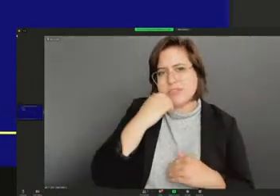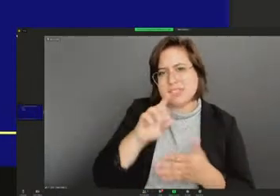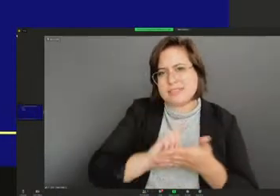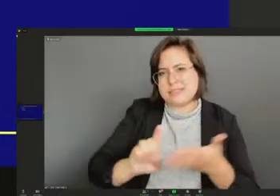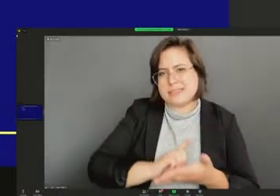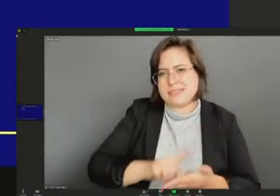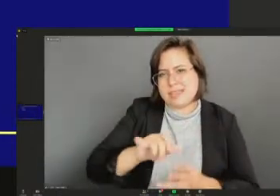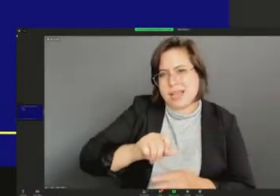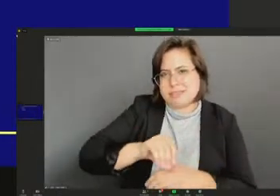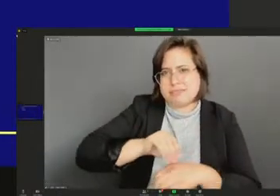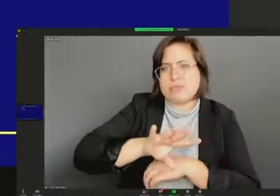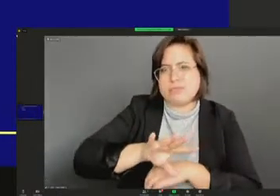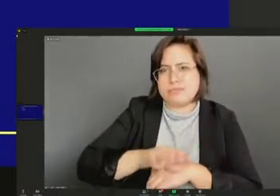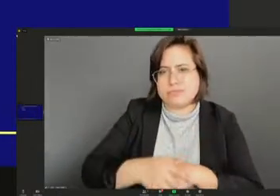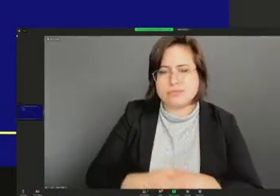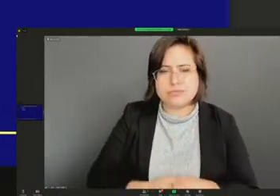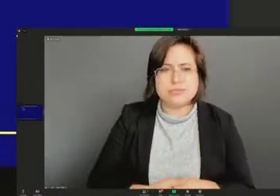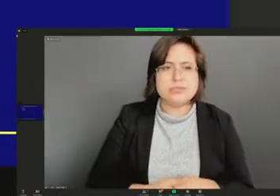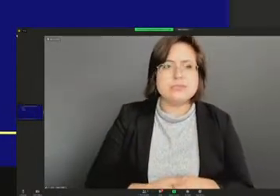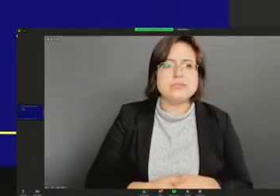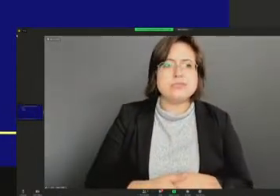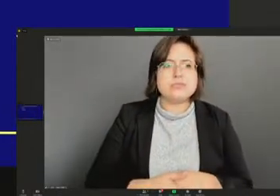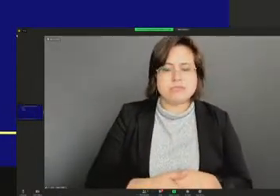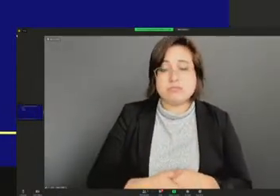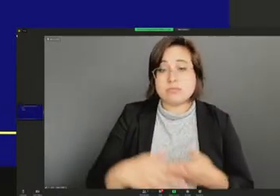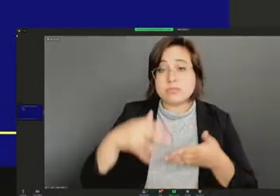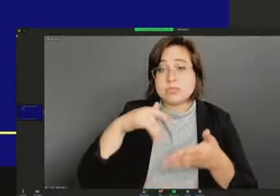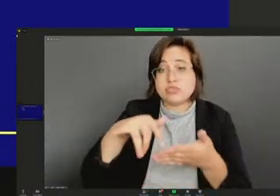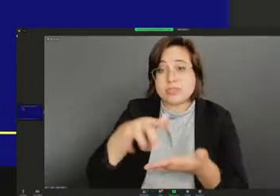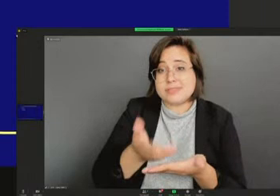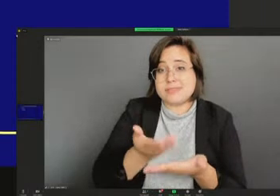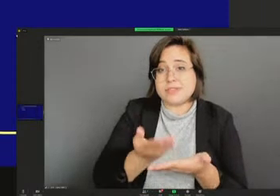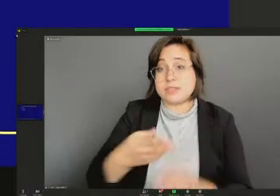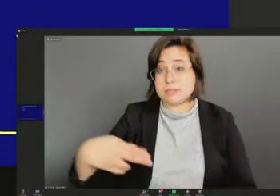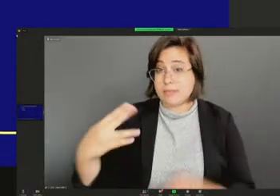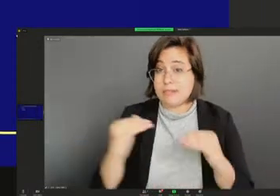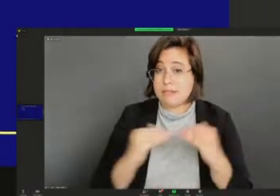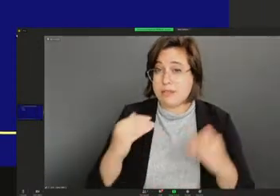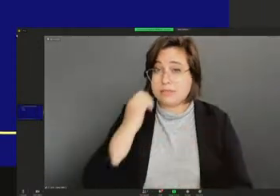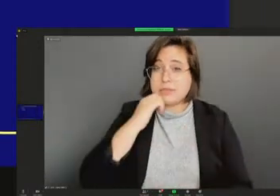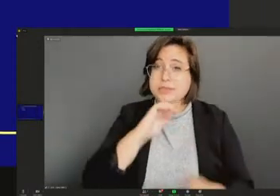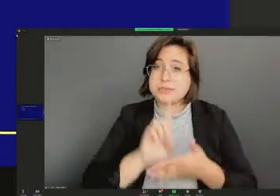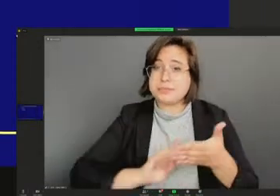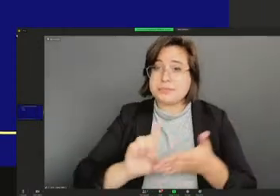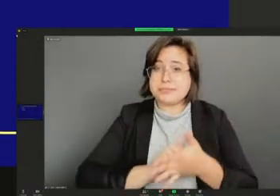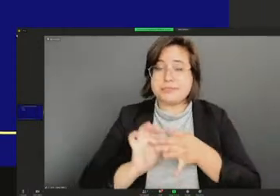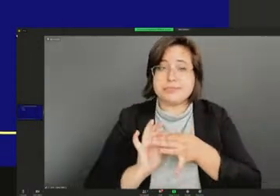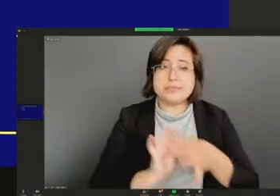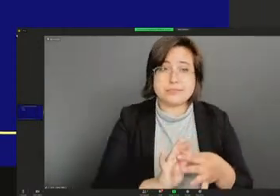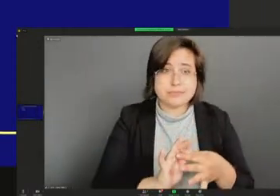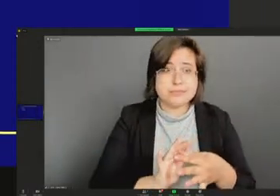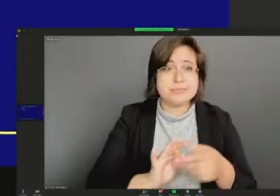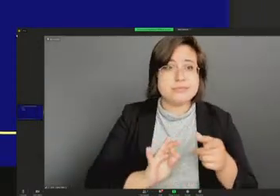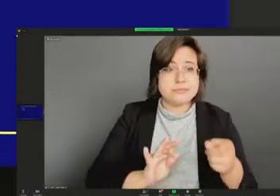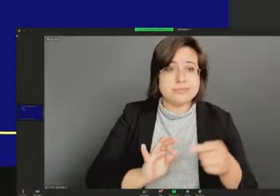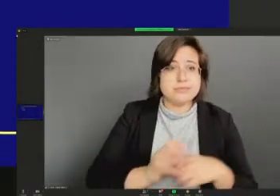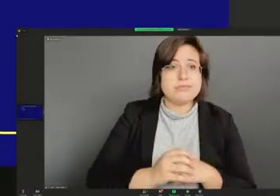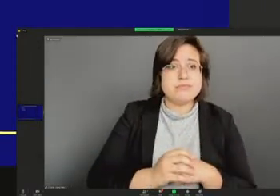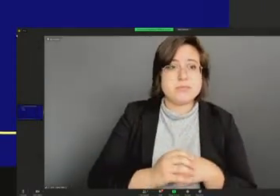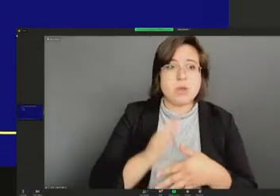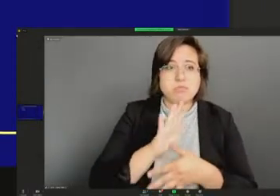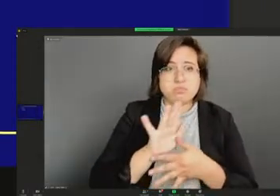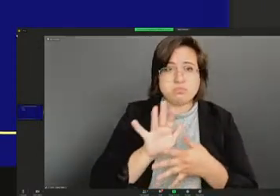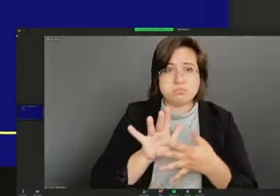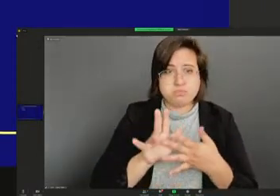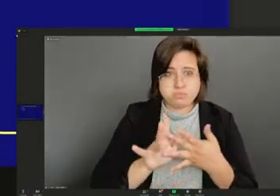to. So studies have found higher levels of everyday discrimination are linked to incident metabolic syndrome, incident